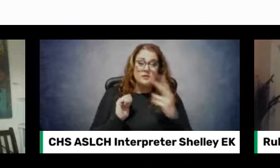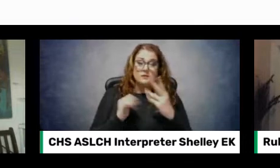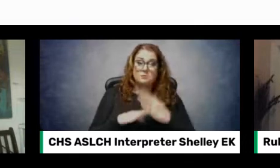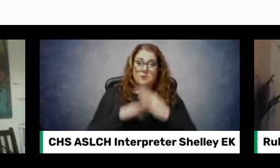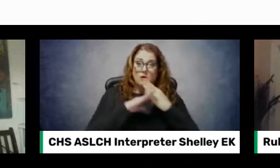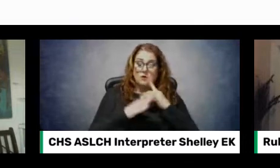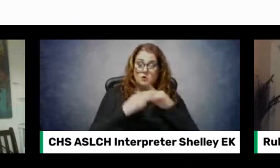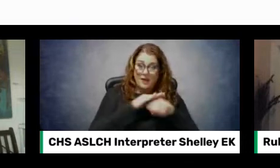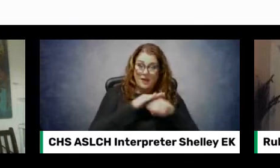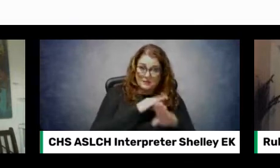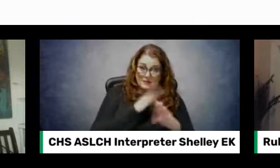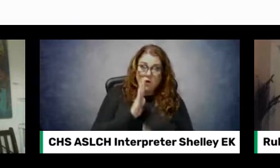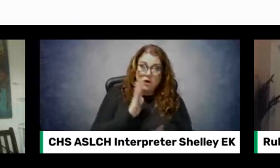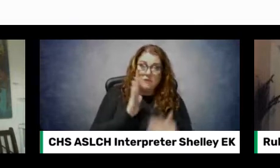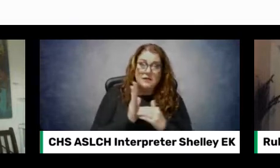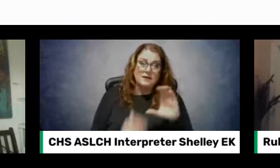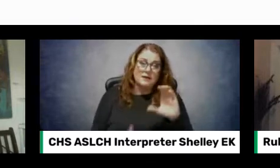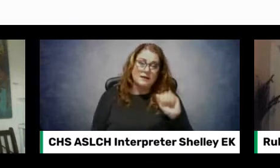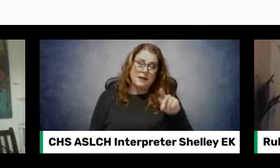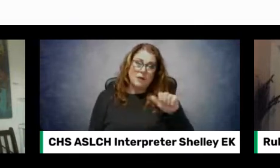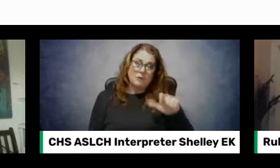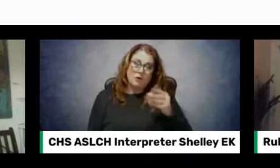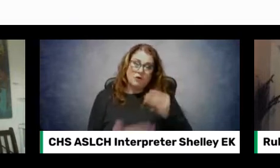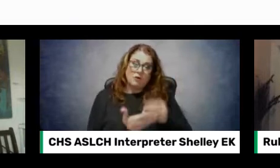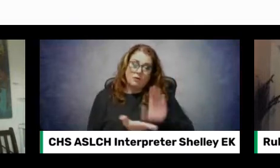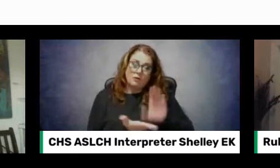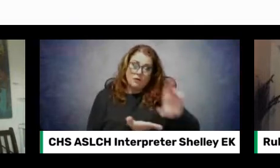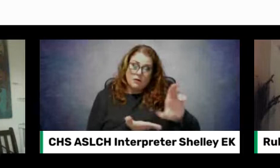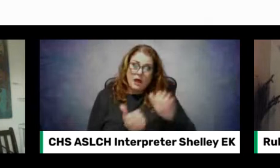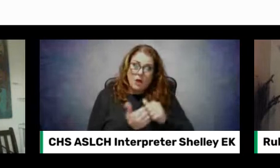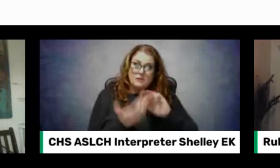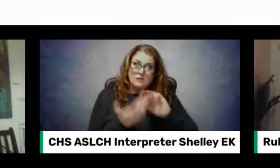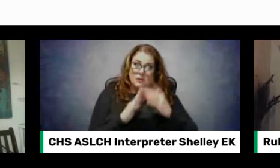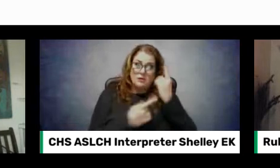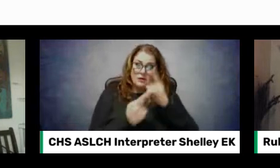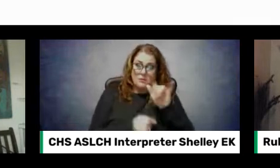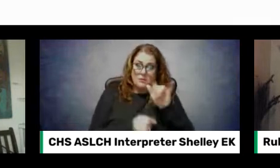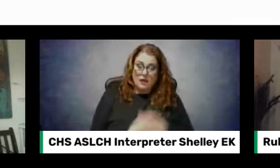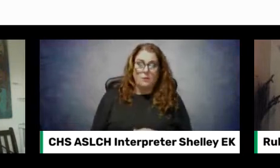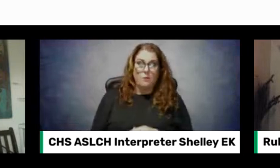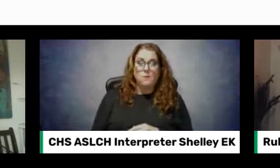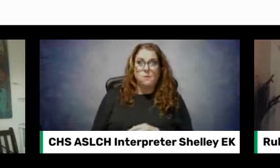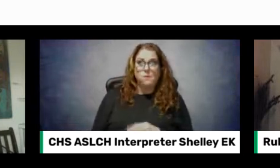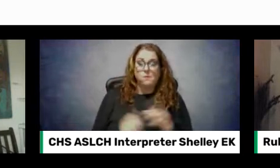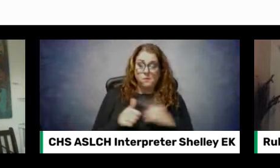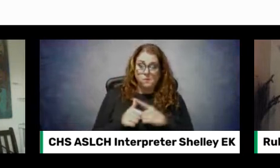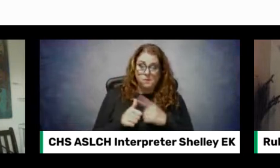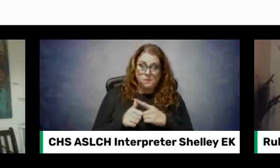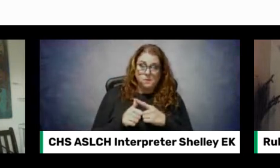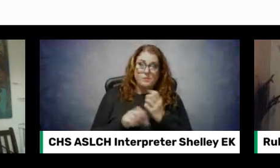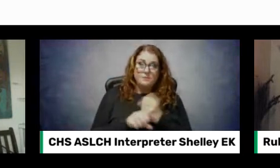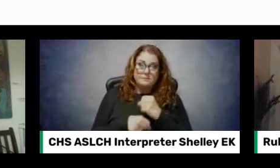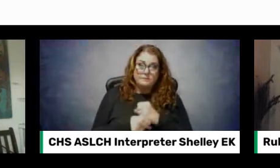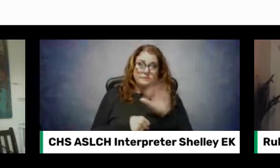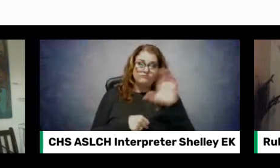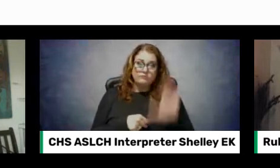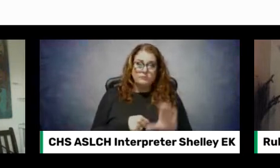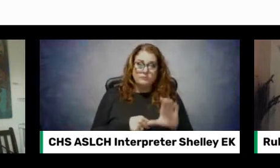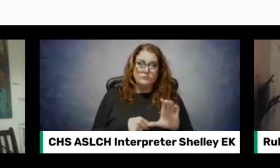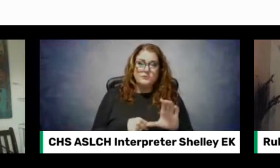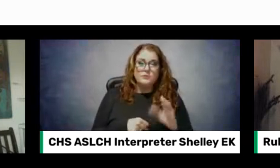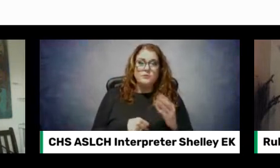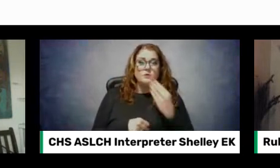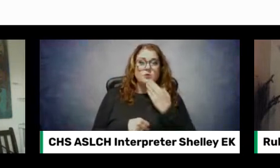is often capital. And so how can we as a city think about that? And so the first thing is creating a Chicago Good Food